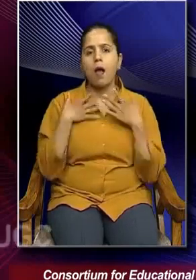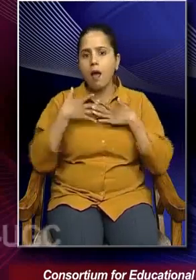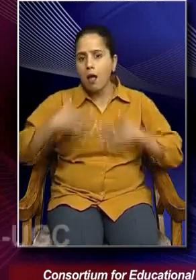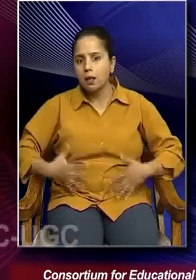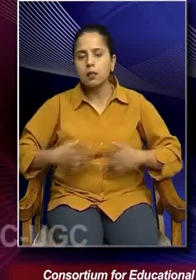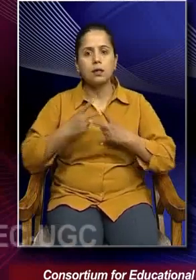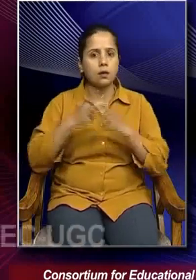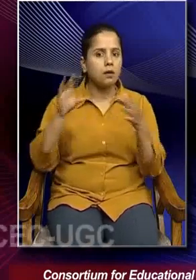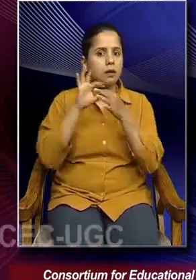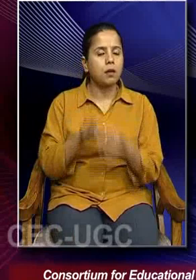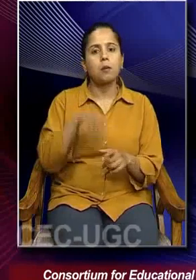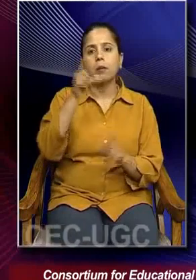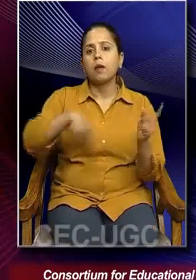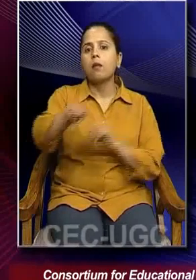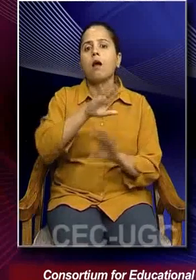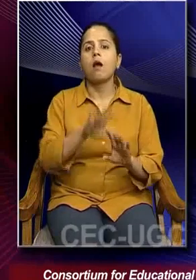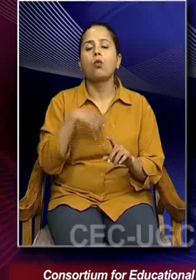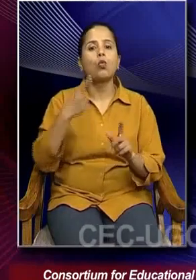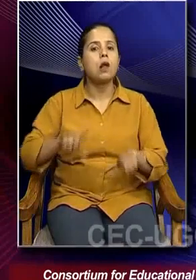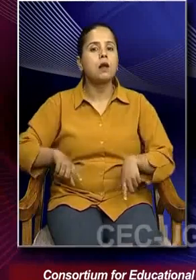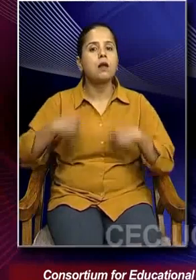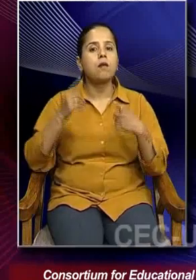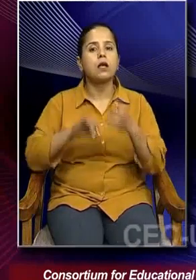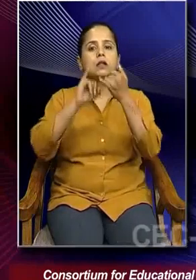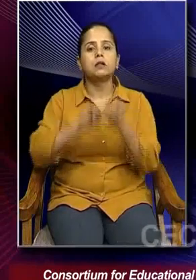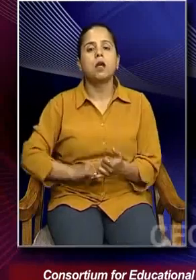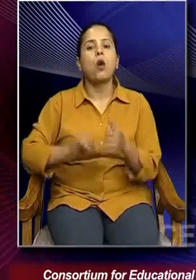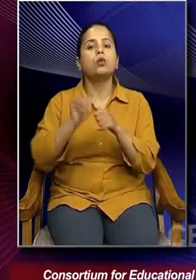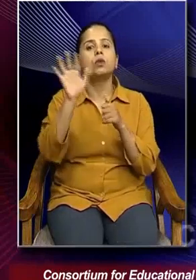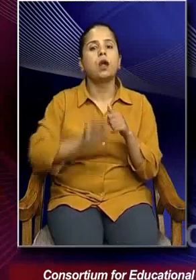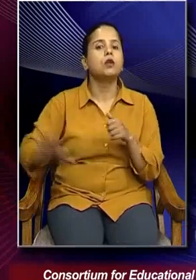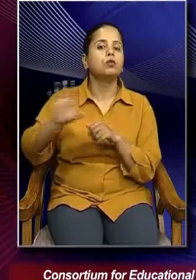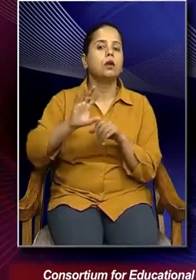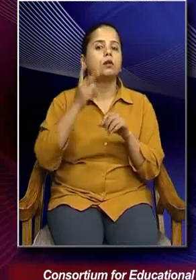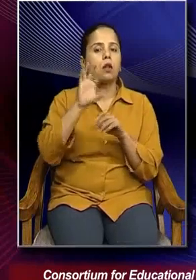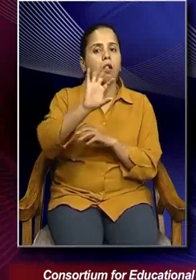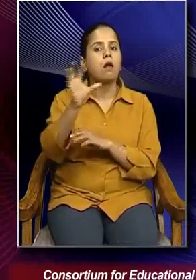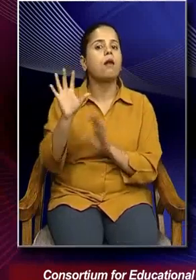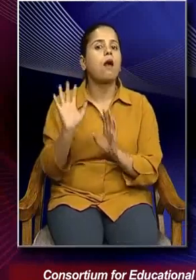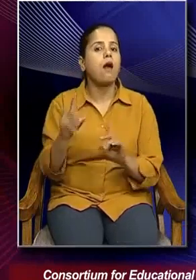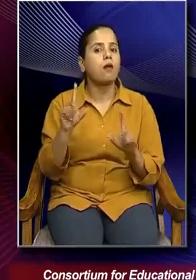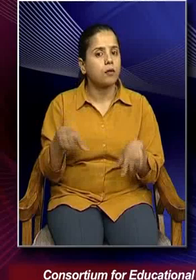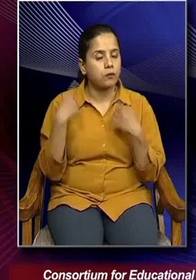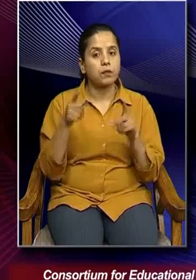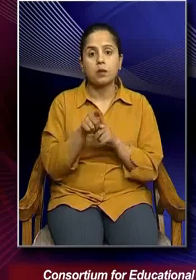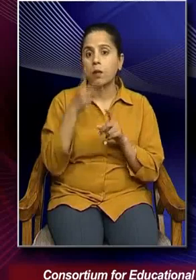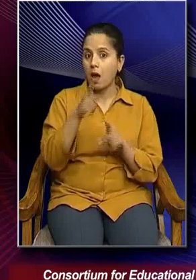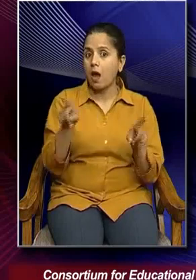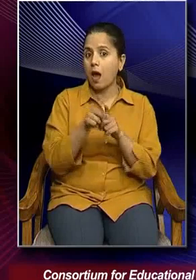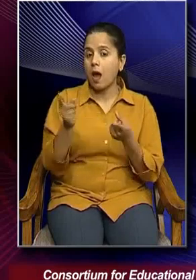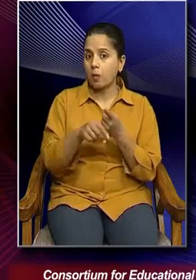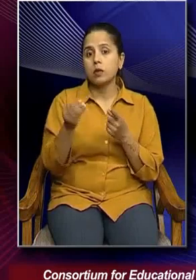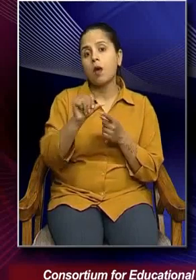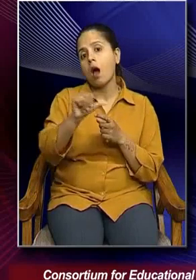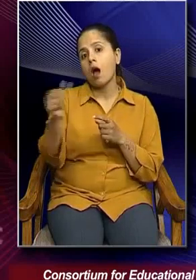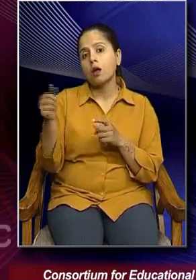outcomes of people living in the South Asian country. And similar situation also prevails in other